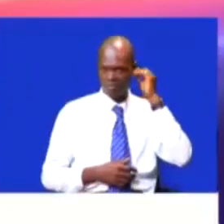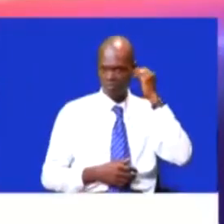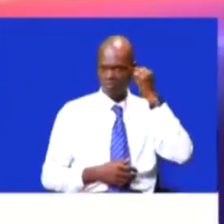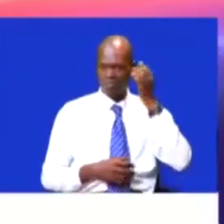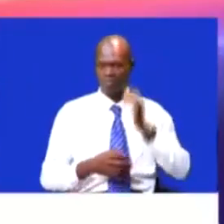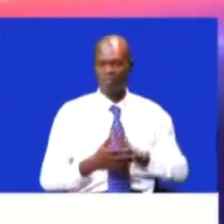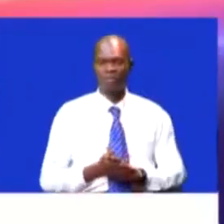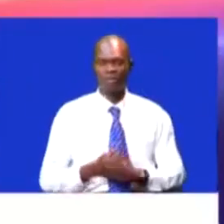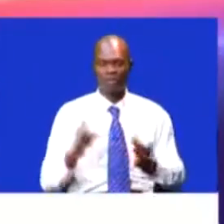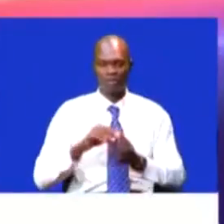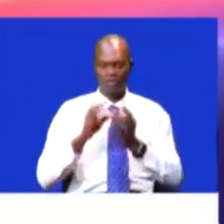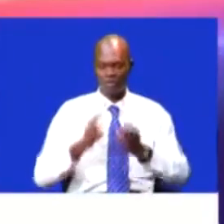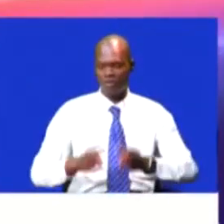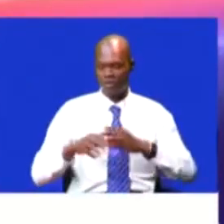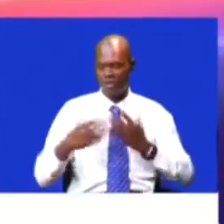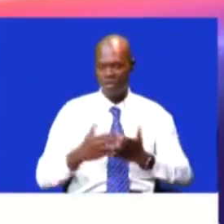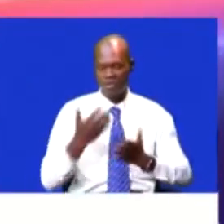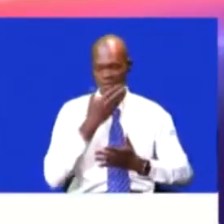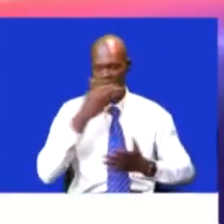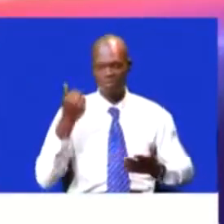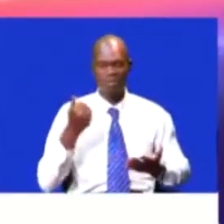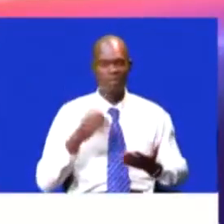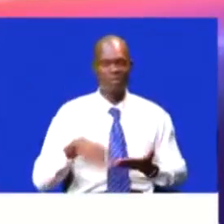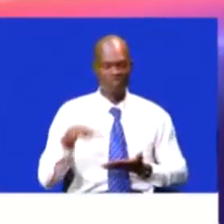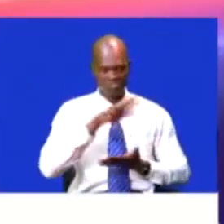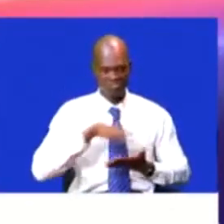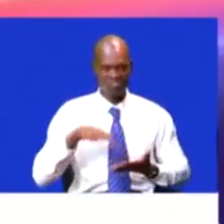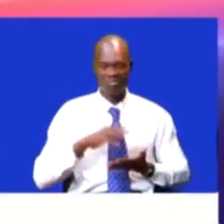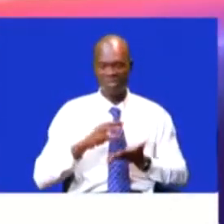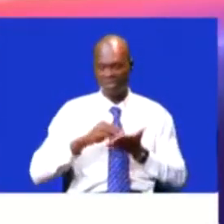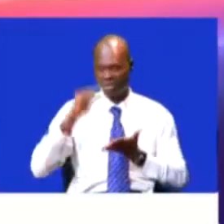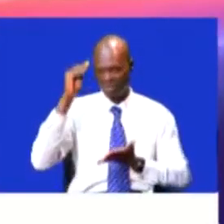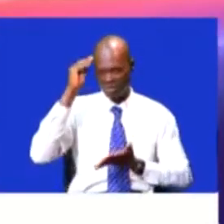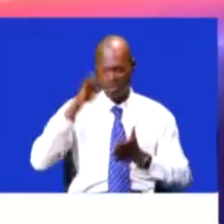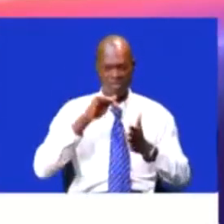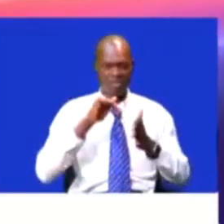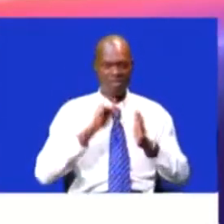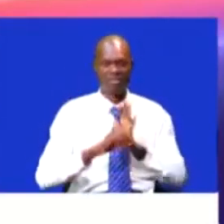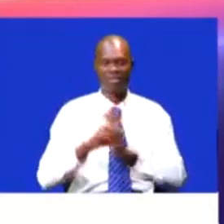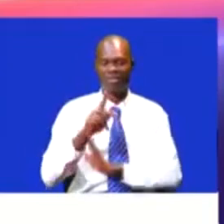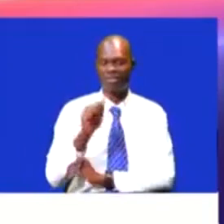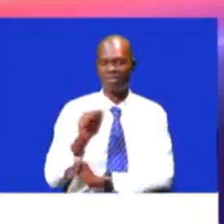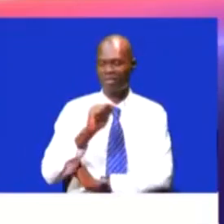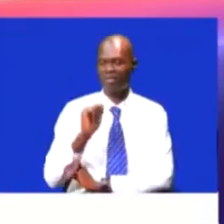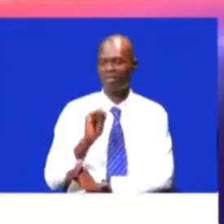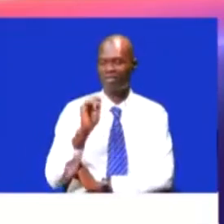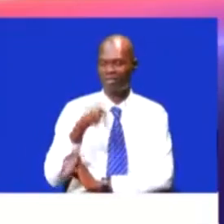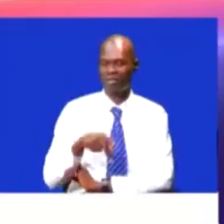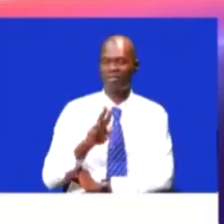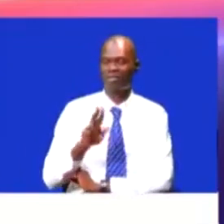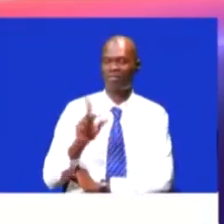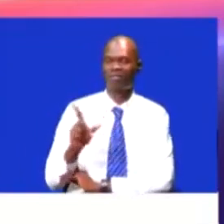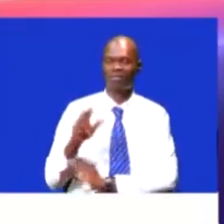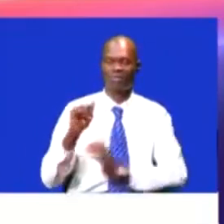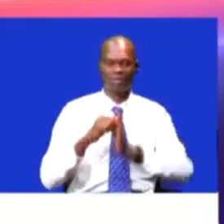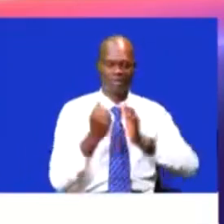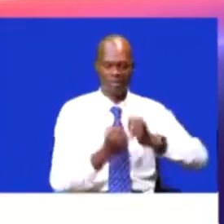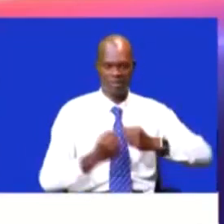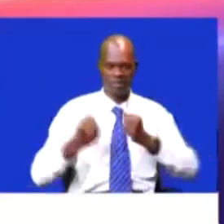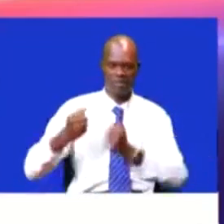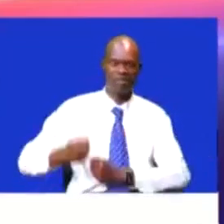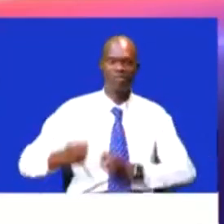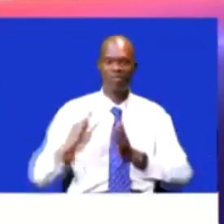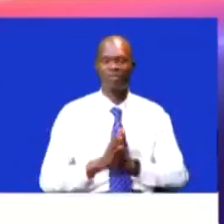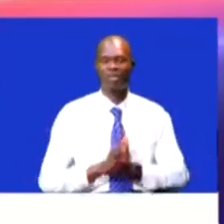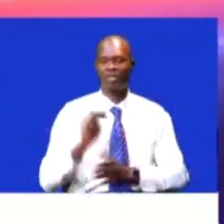kaka yorni romo kende mar bero lwasi mar weche geko mag somo e kar chung od bura ma Kasipul e kaunti ma Homa Bay.